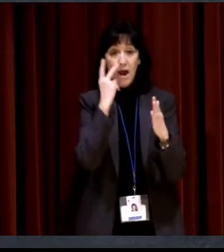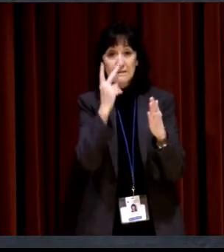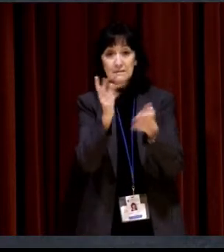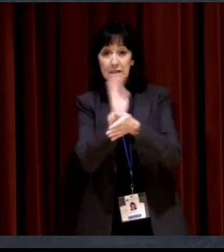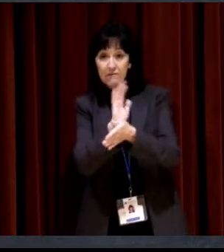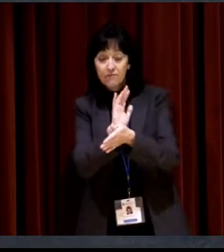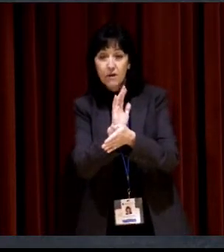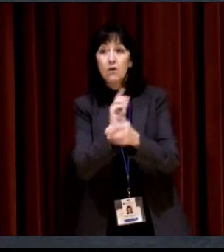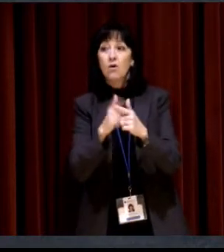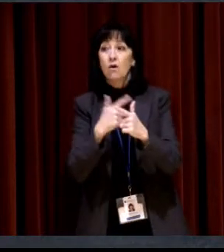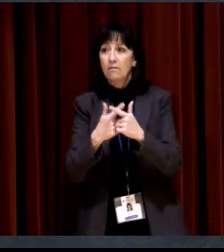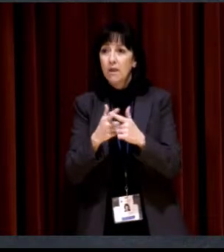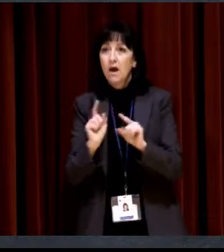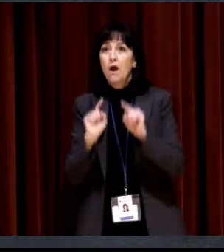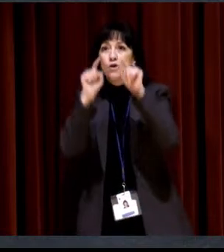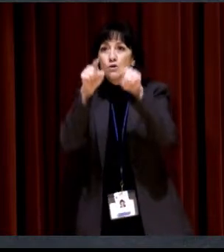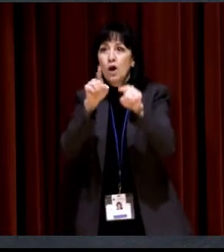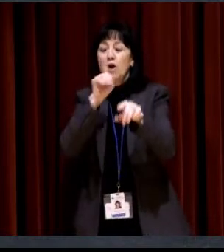you it stuck with them.